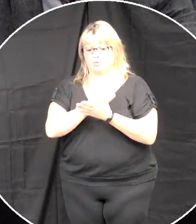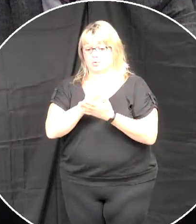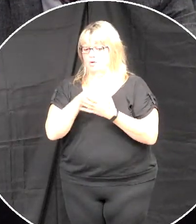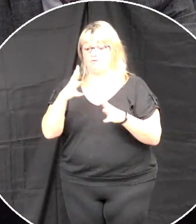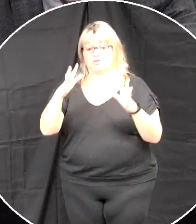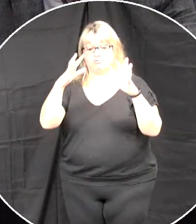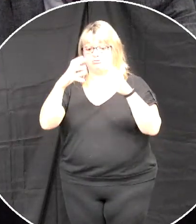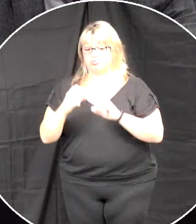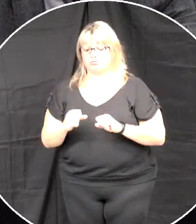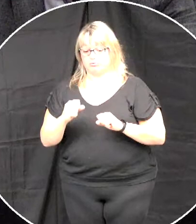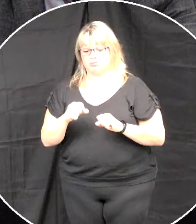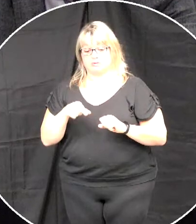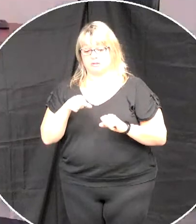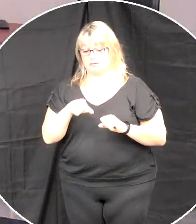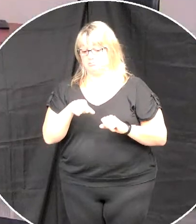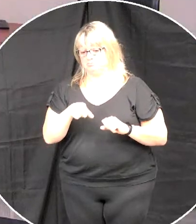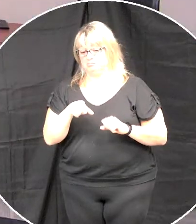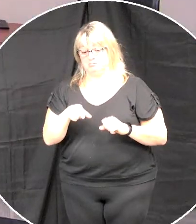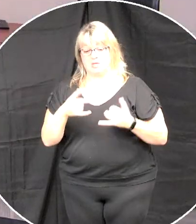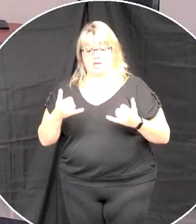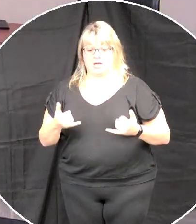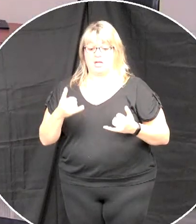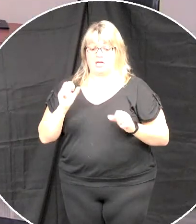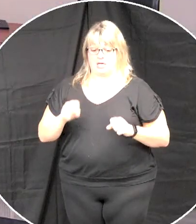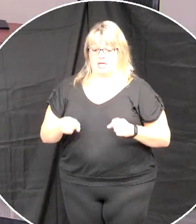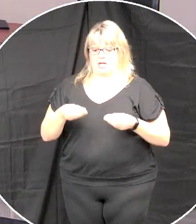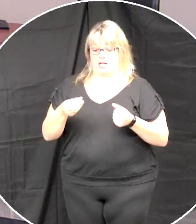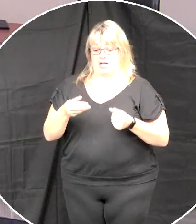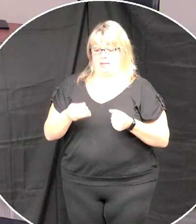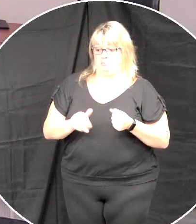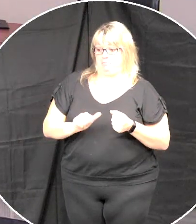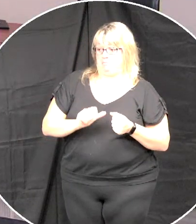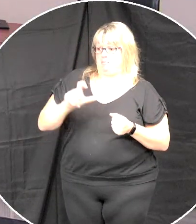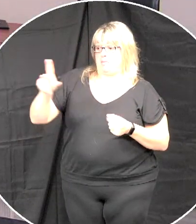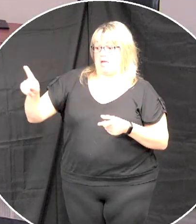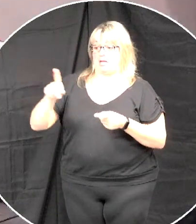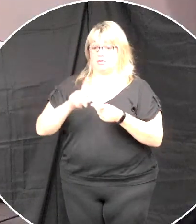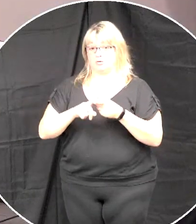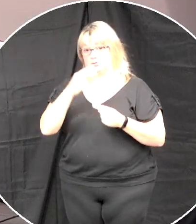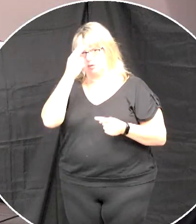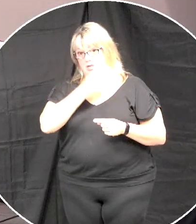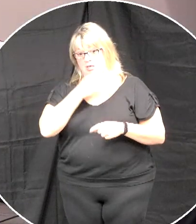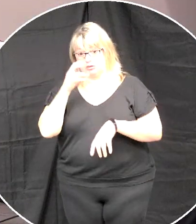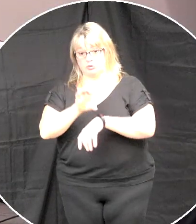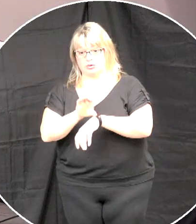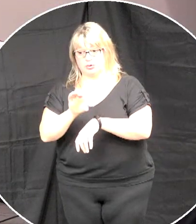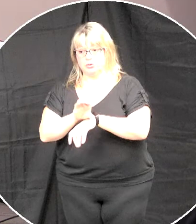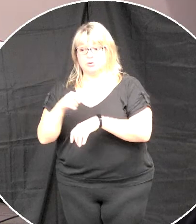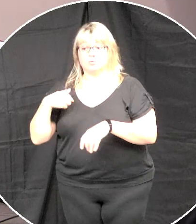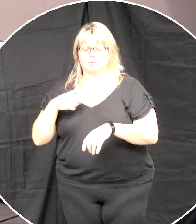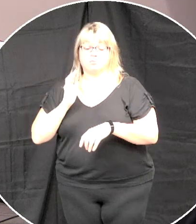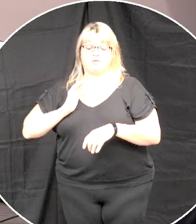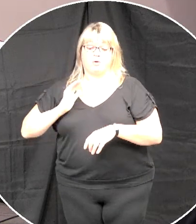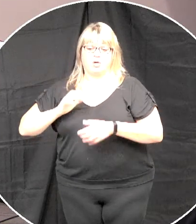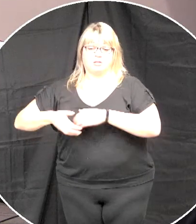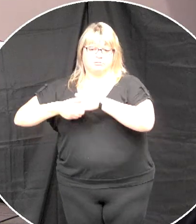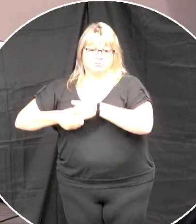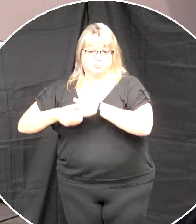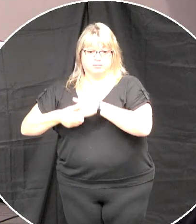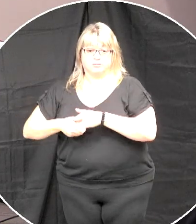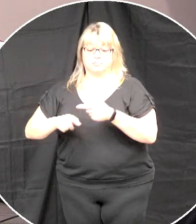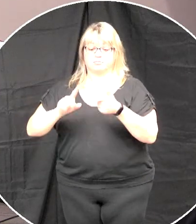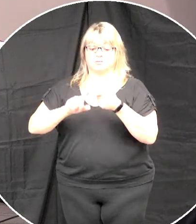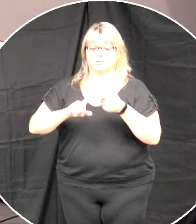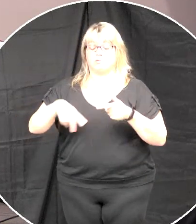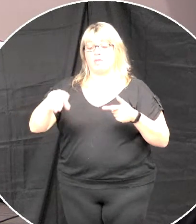and this particular one is just to return the land back to the RCEC as per the agreement. Douglas Academy in